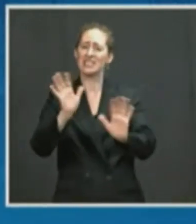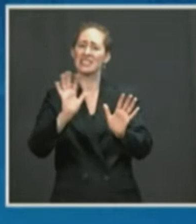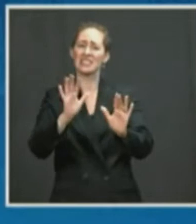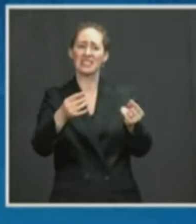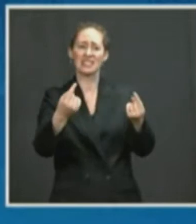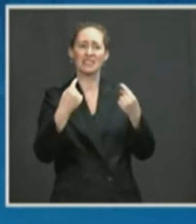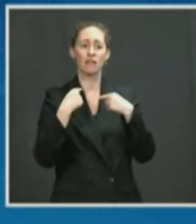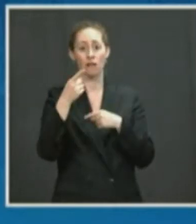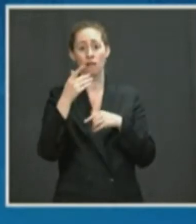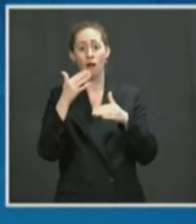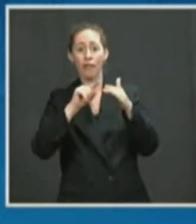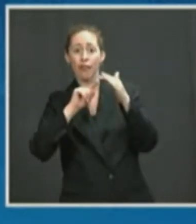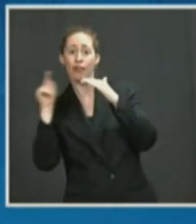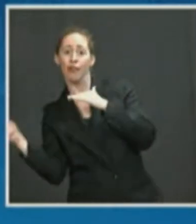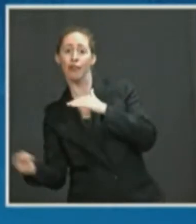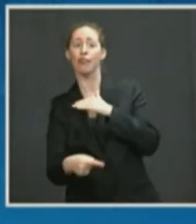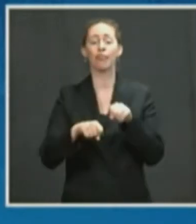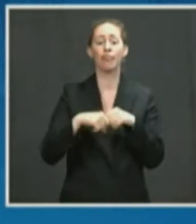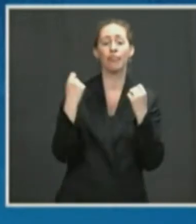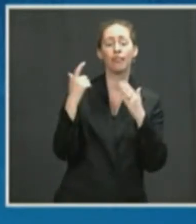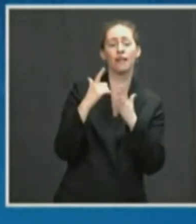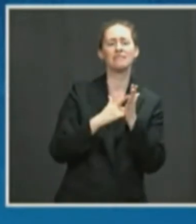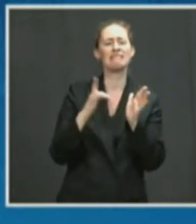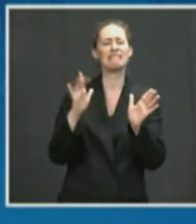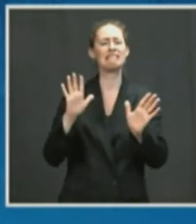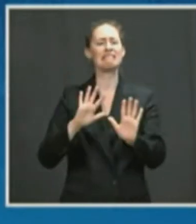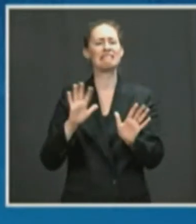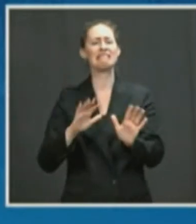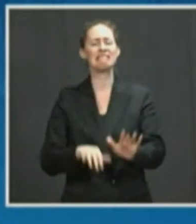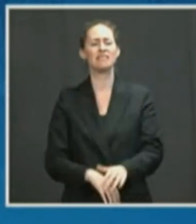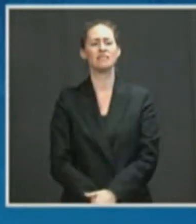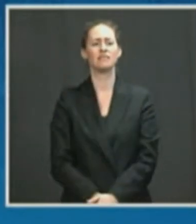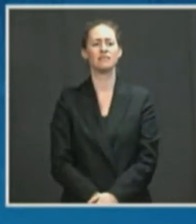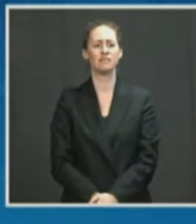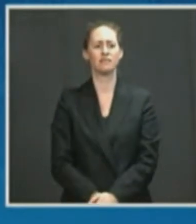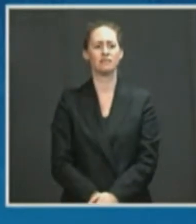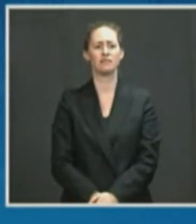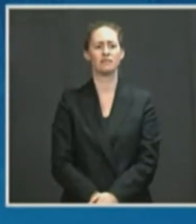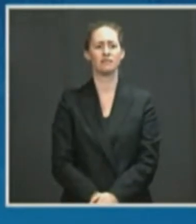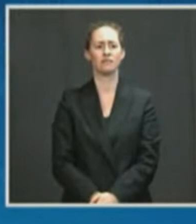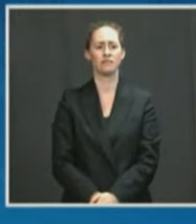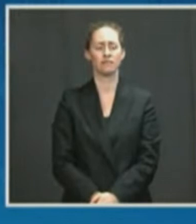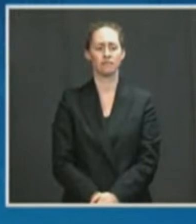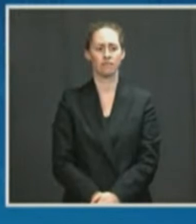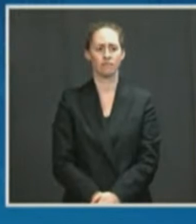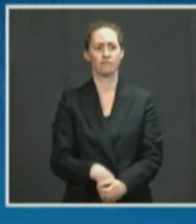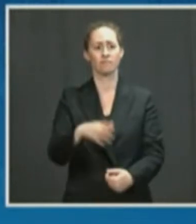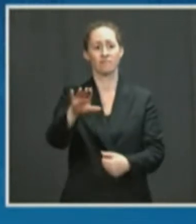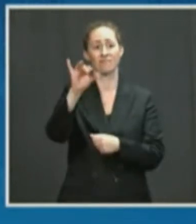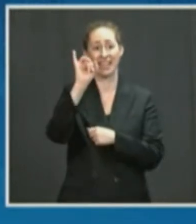migration. And I believe if you come to our border, you will be turned back.